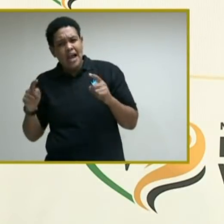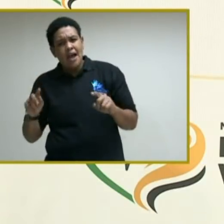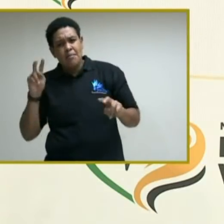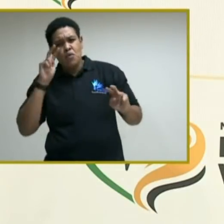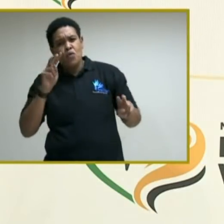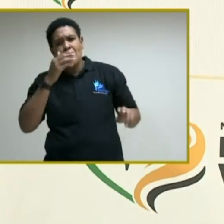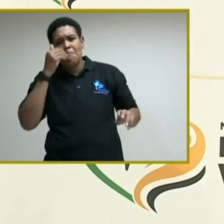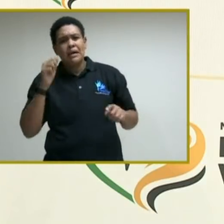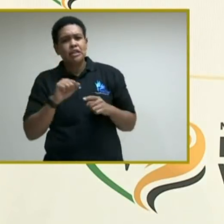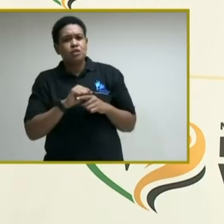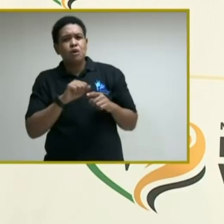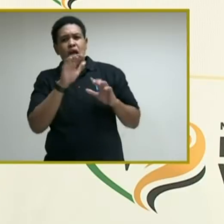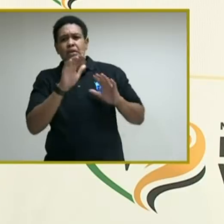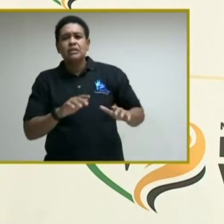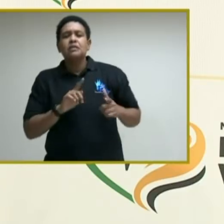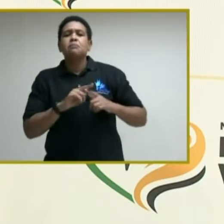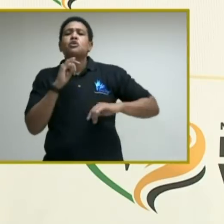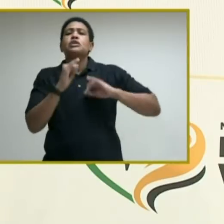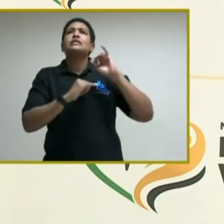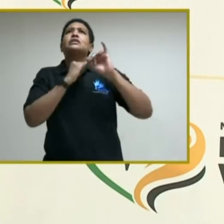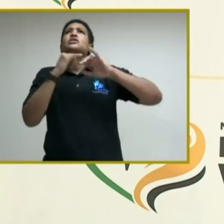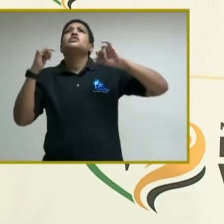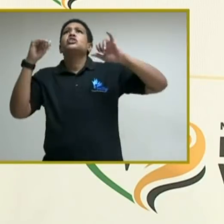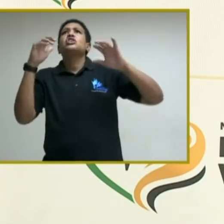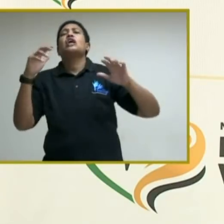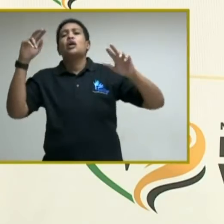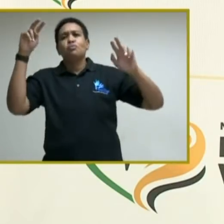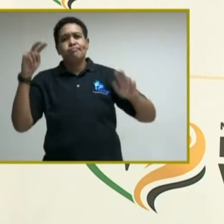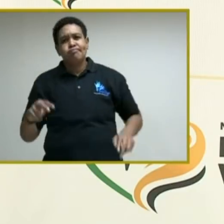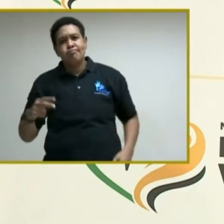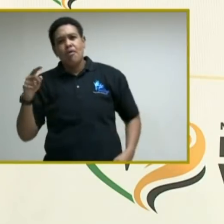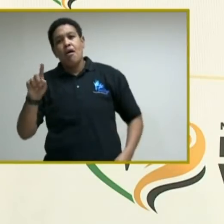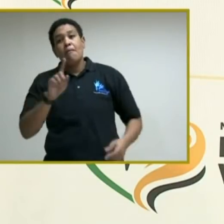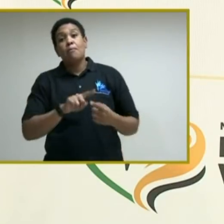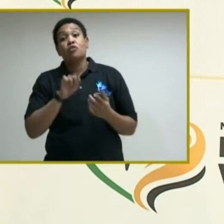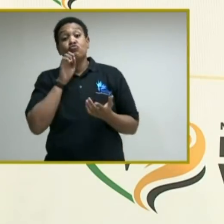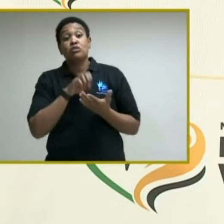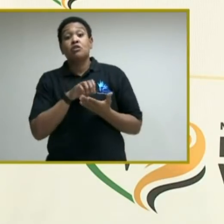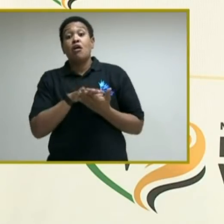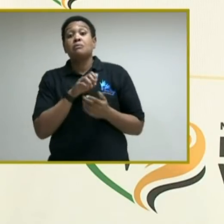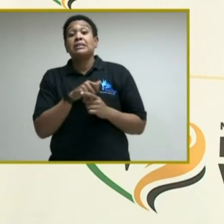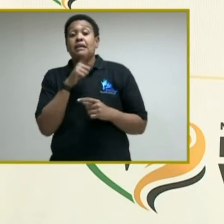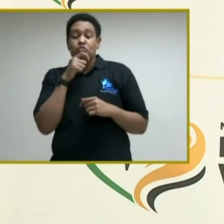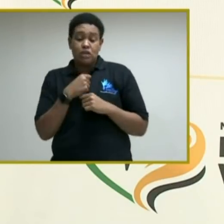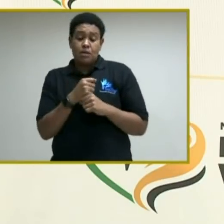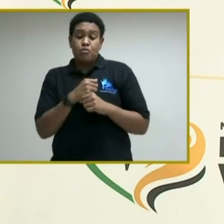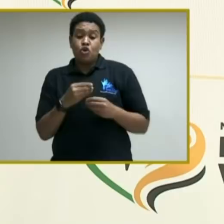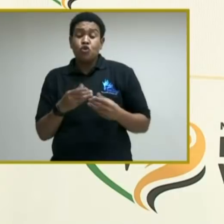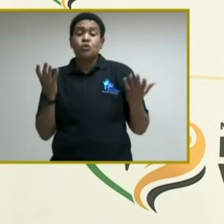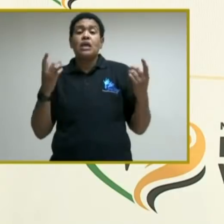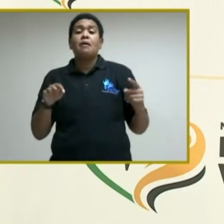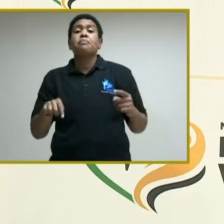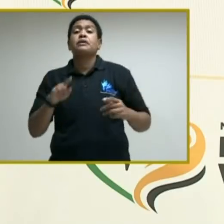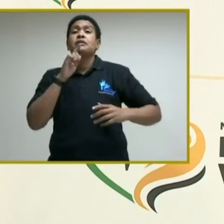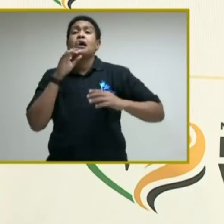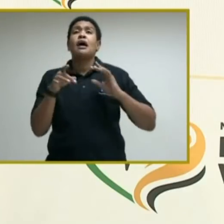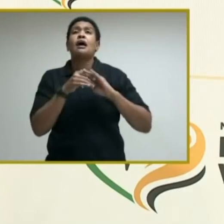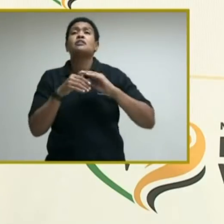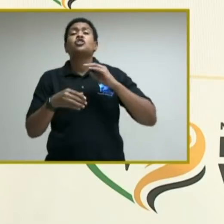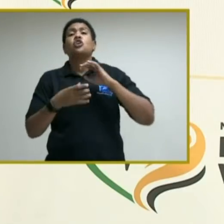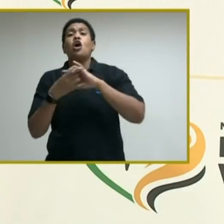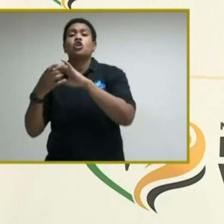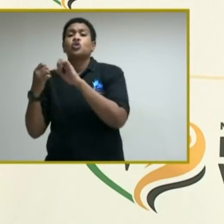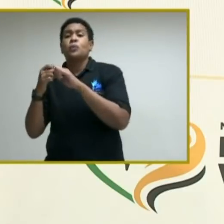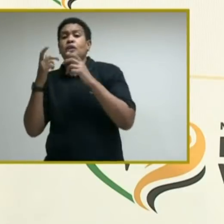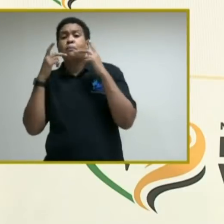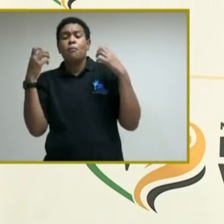at the best practices or the international standards. And a document has been produced. And this, of course, is in conjunction with the